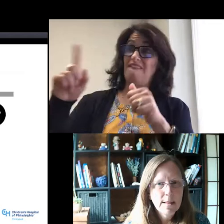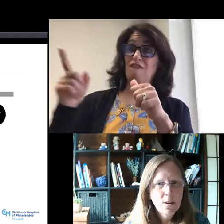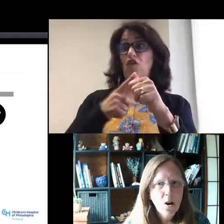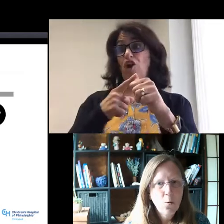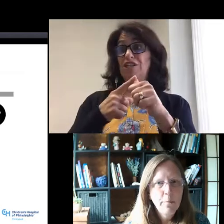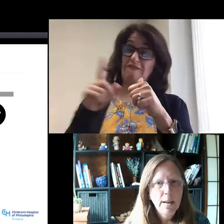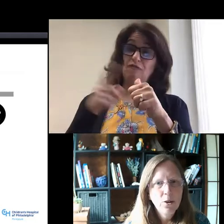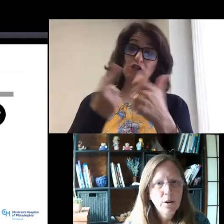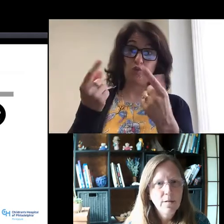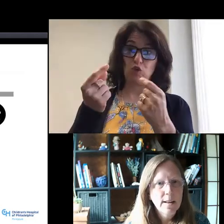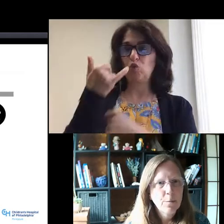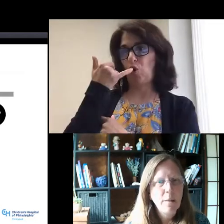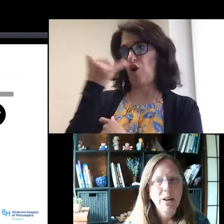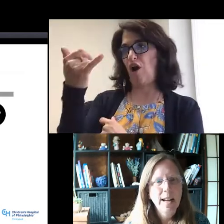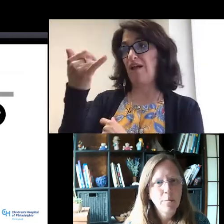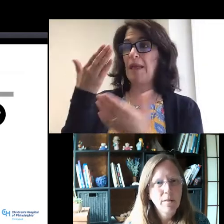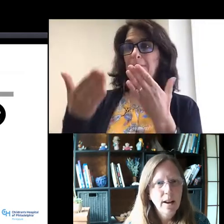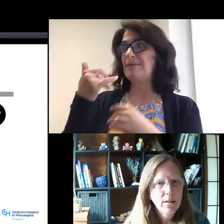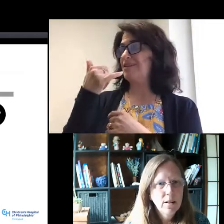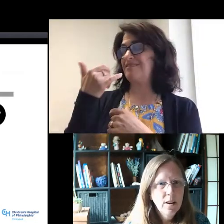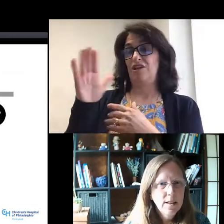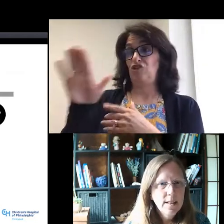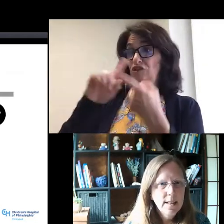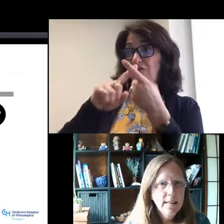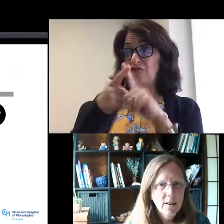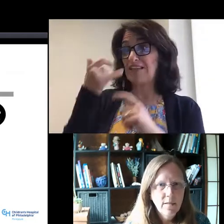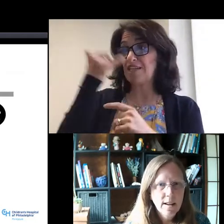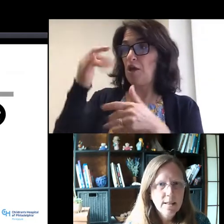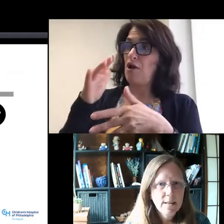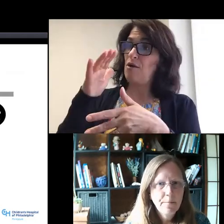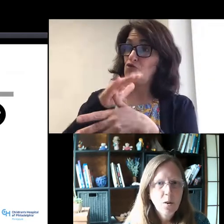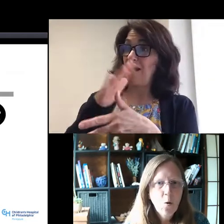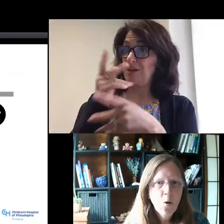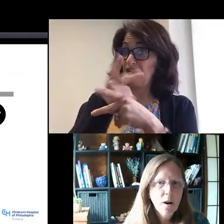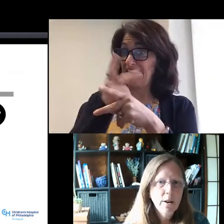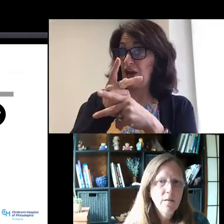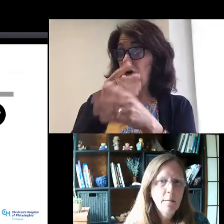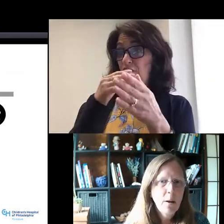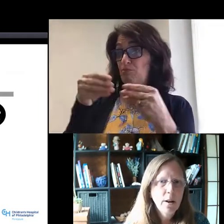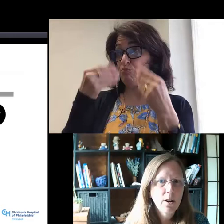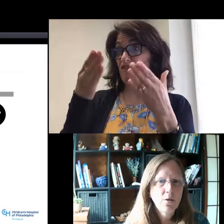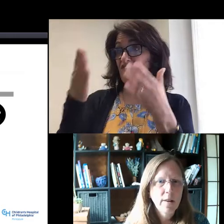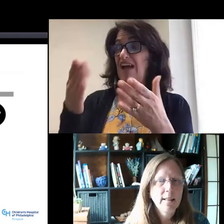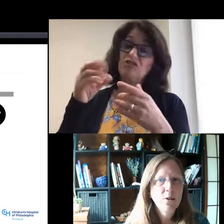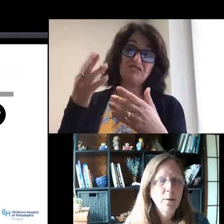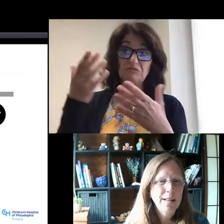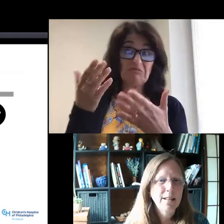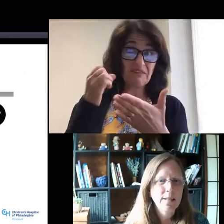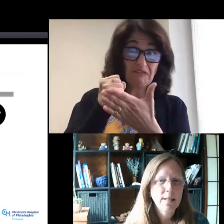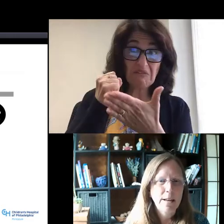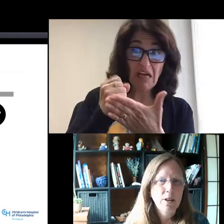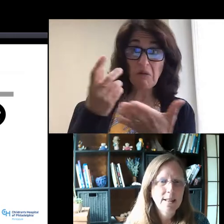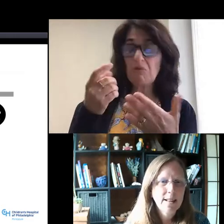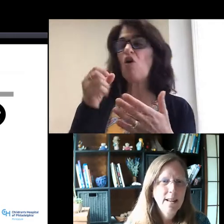Sometimes this call will be to your friend's primary care provider to seek their advice, or your friend may want to go directly to a mental